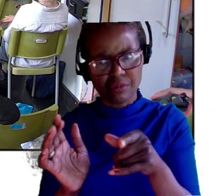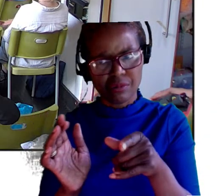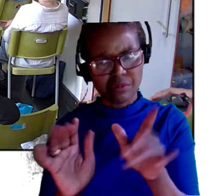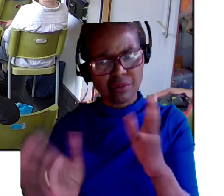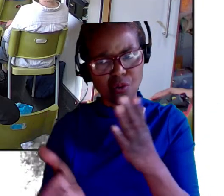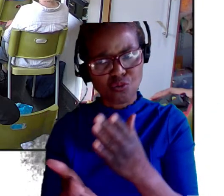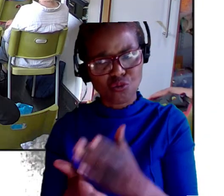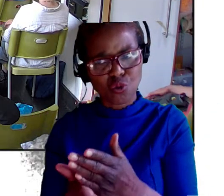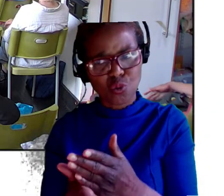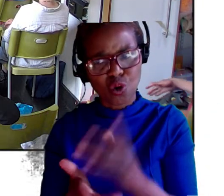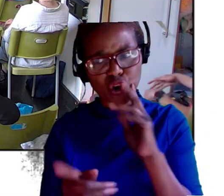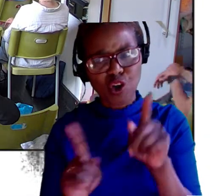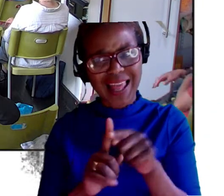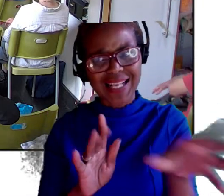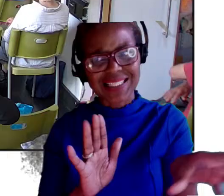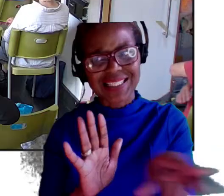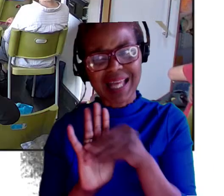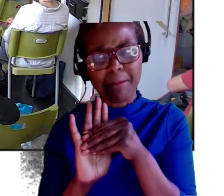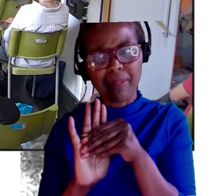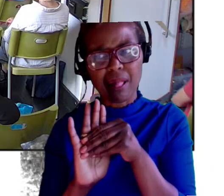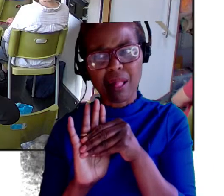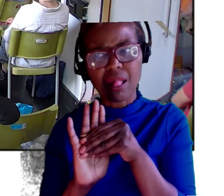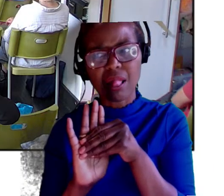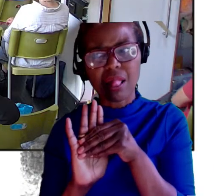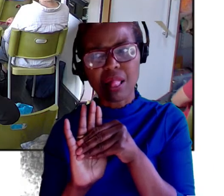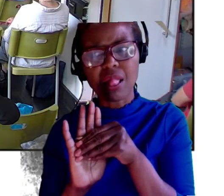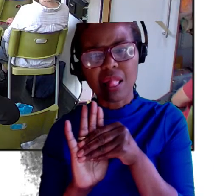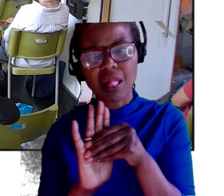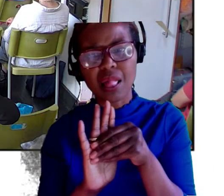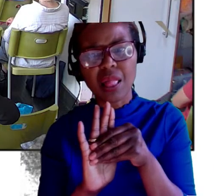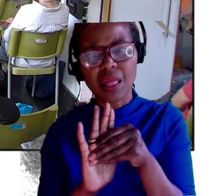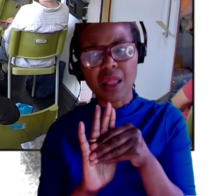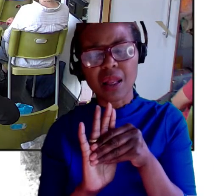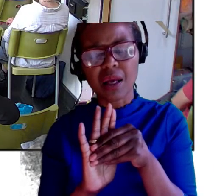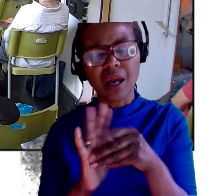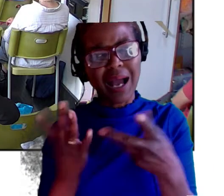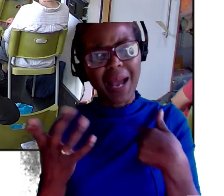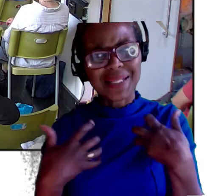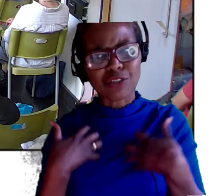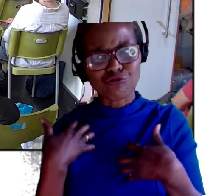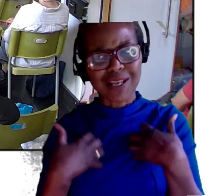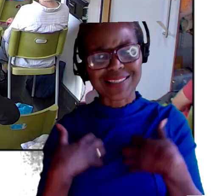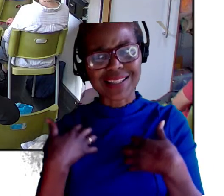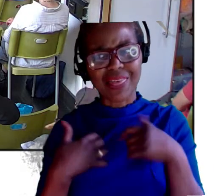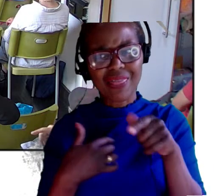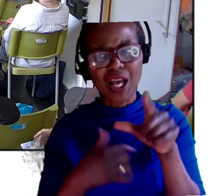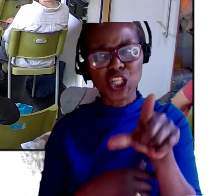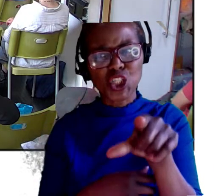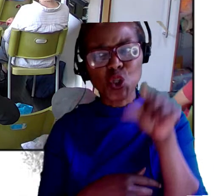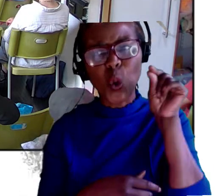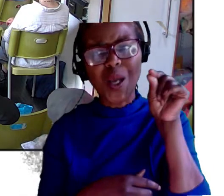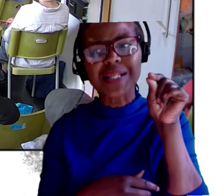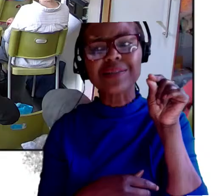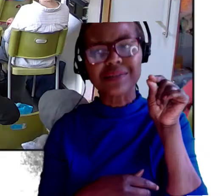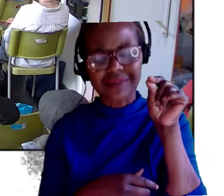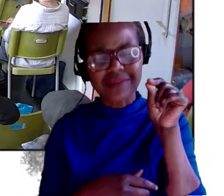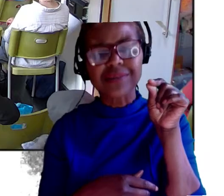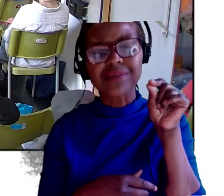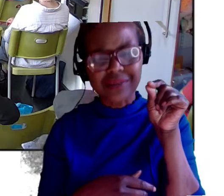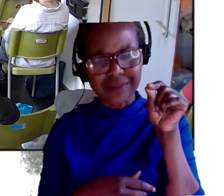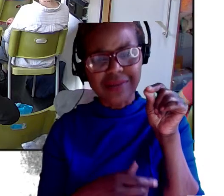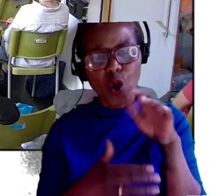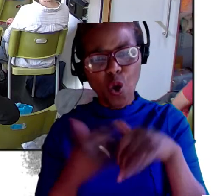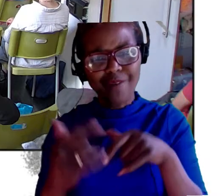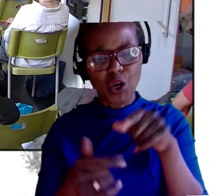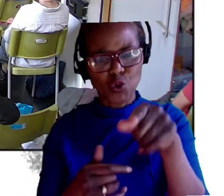sample. And so I'm sort of interested in that choice in relation to what you've been saying about